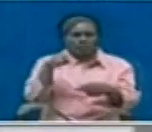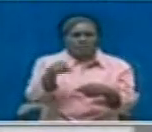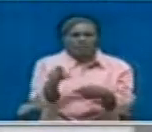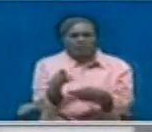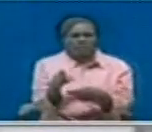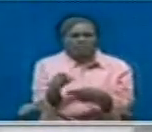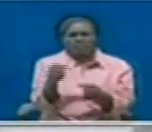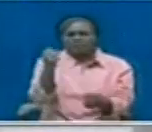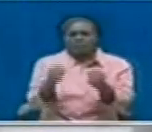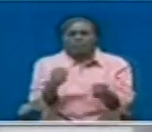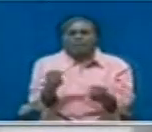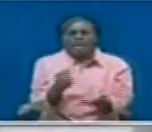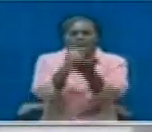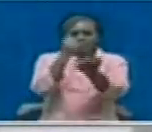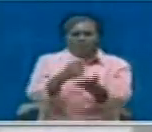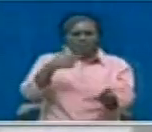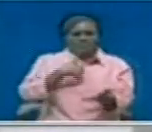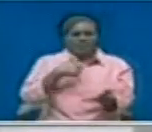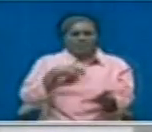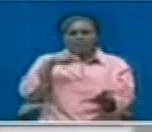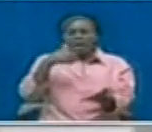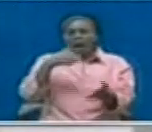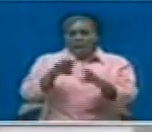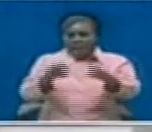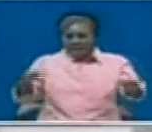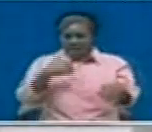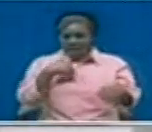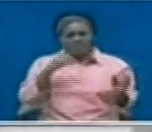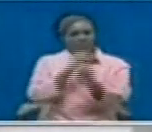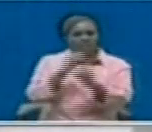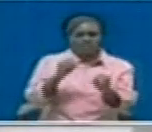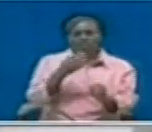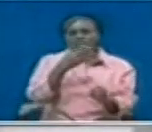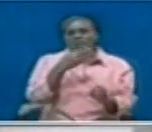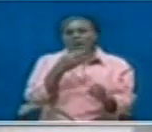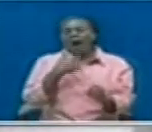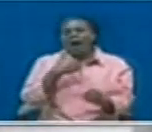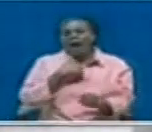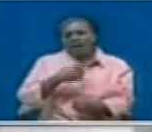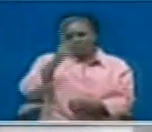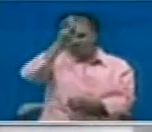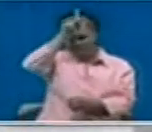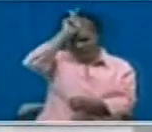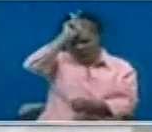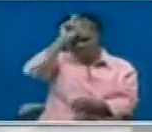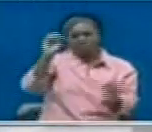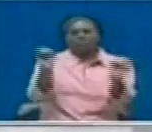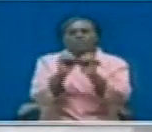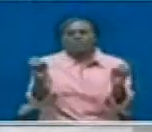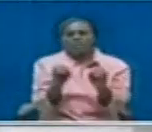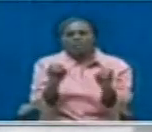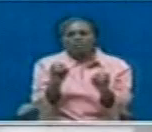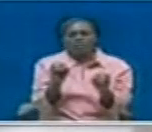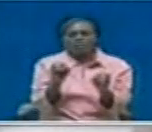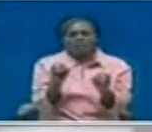bahari imenisaidia kwa sababu baba yangu hakuwa na shamba, hakuwa na mbuzi ama ngamia kunisomesha